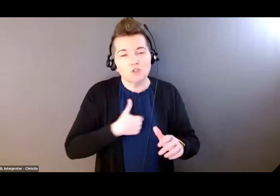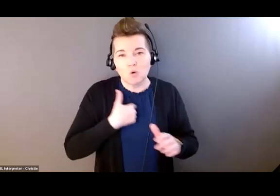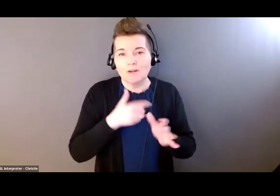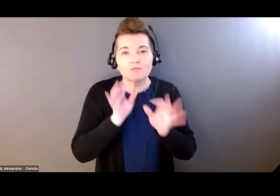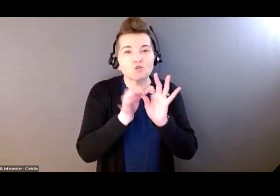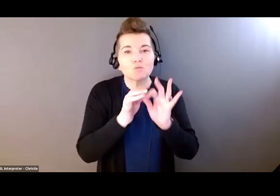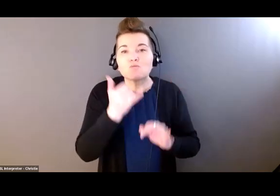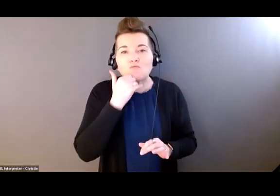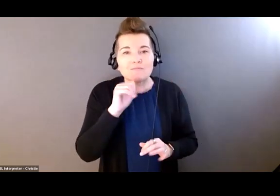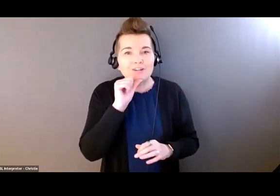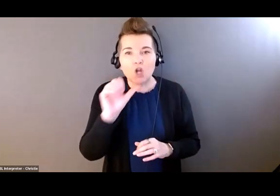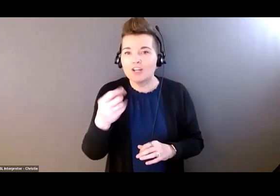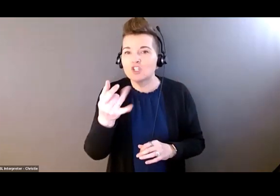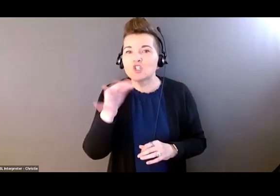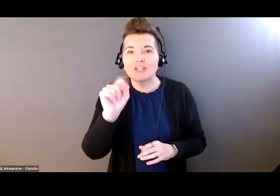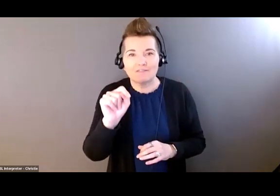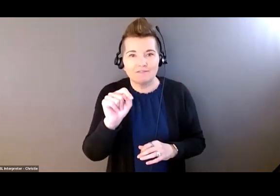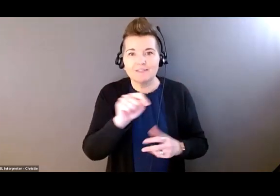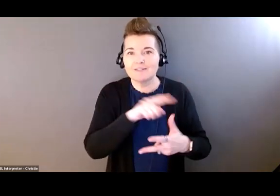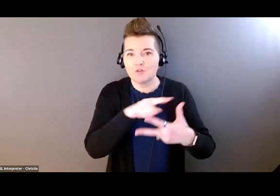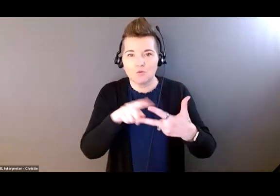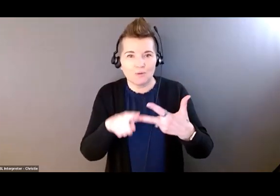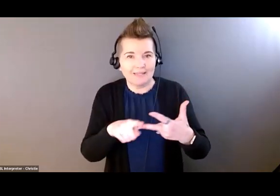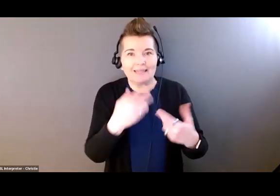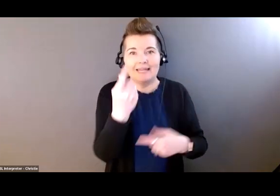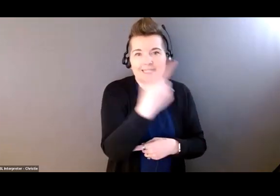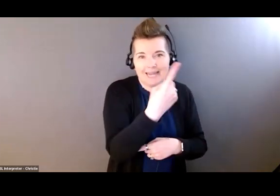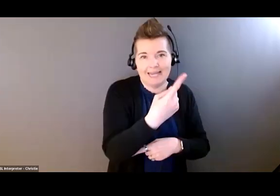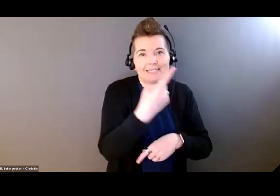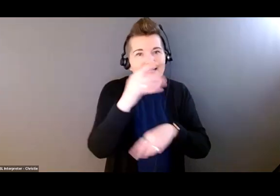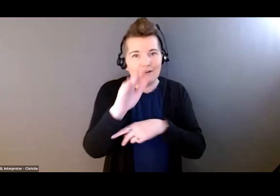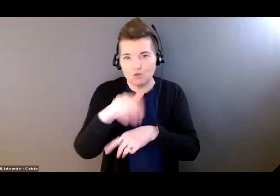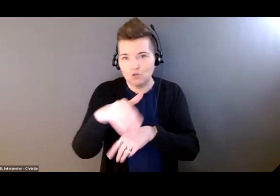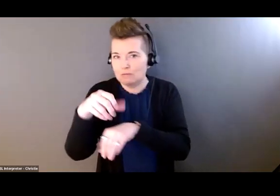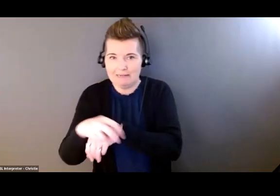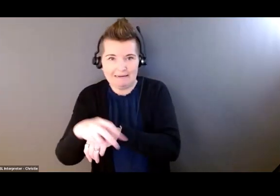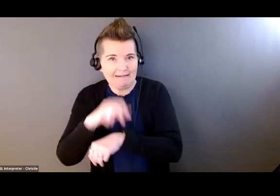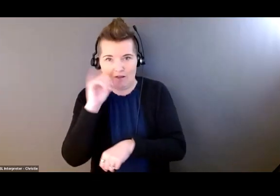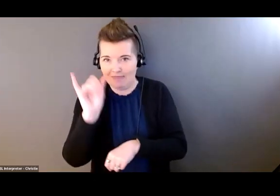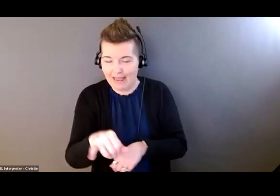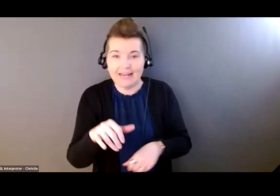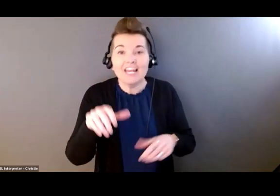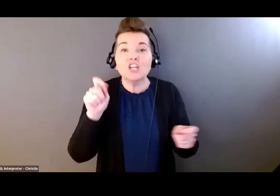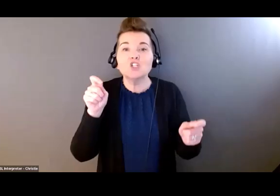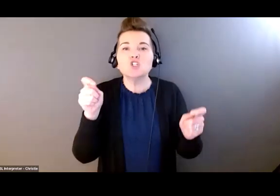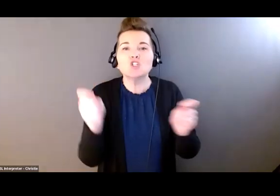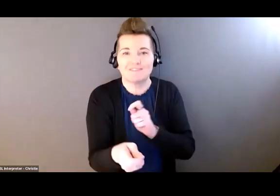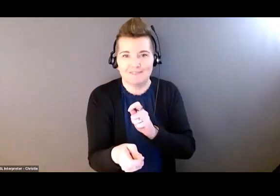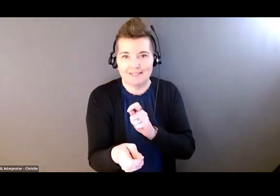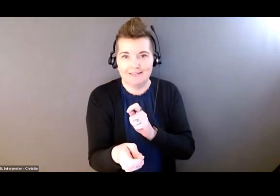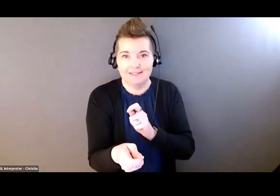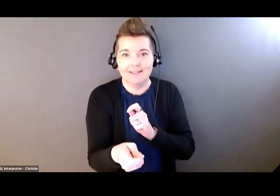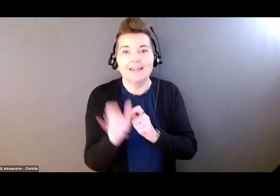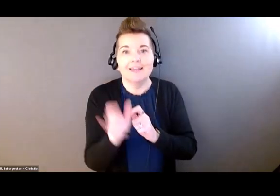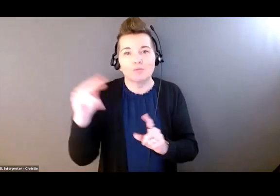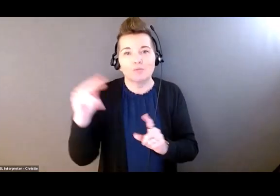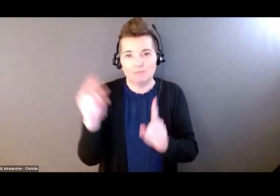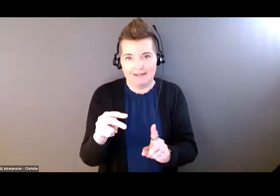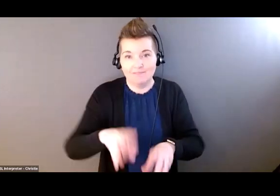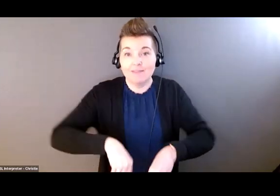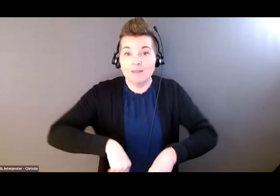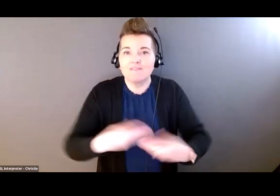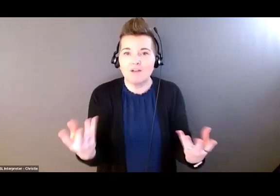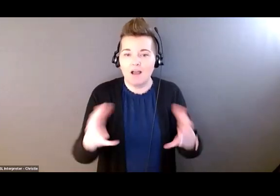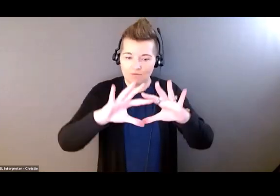and not a checkbox. So these 3 shifts are what equity looks like in practice for us. So it's not a policy statement. It's just a regular day